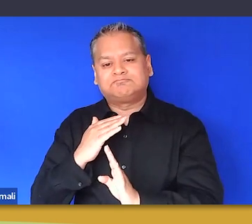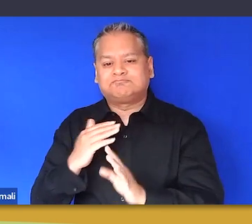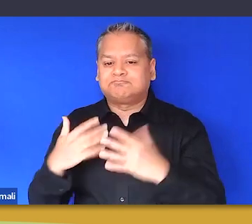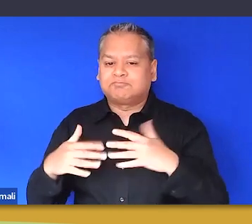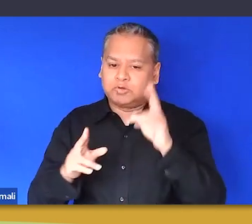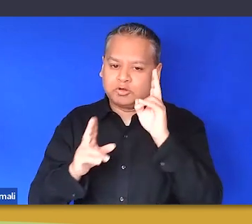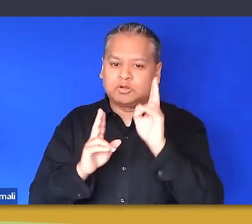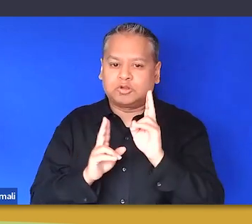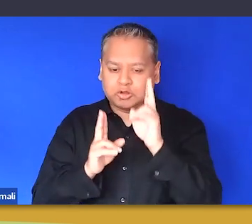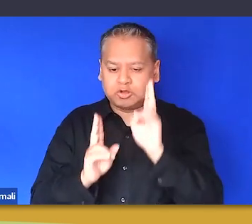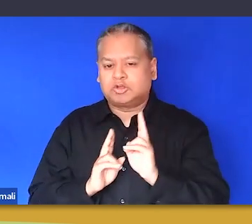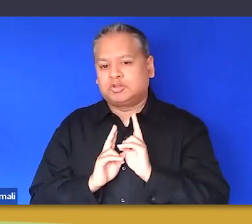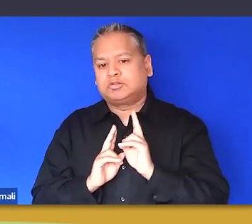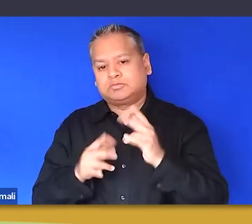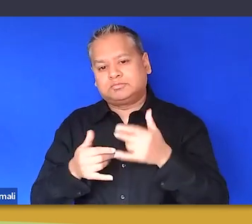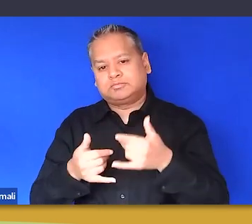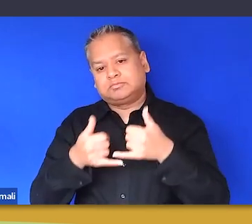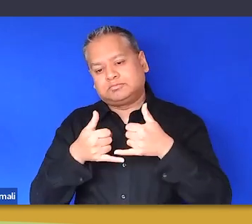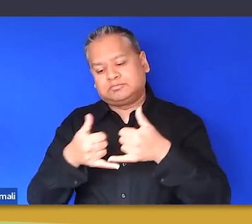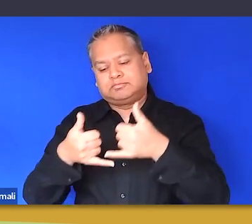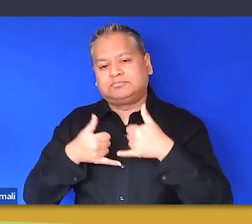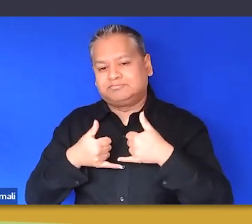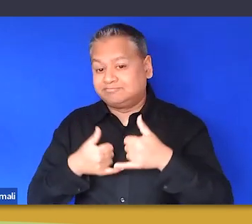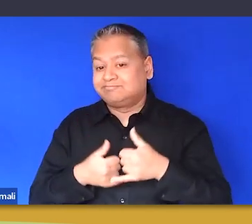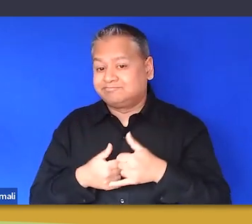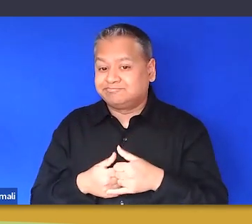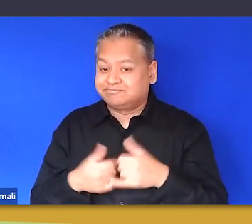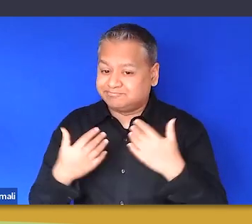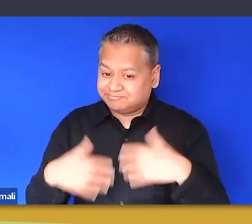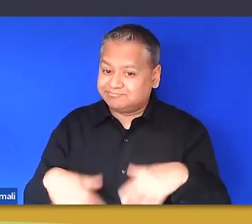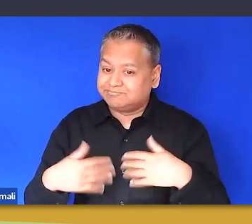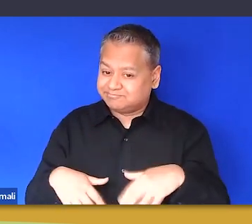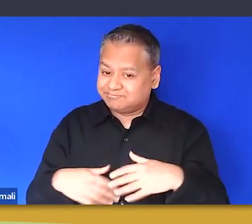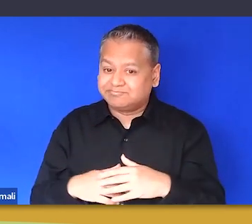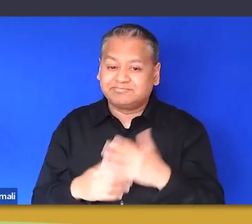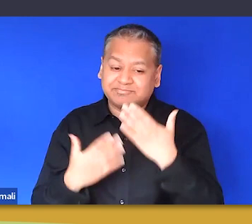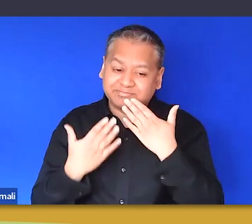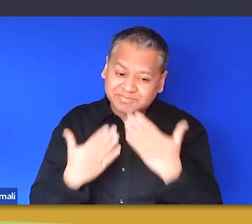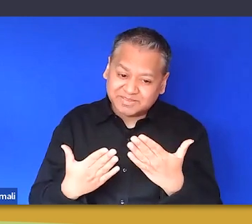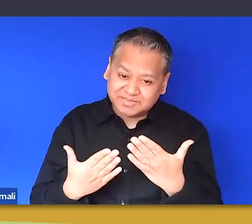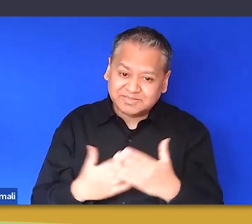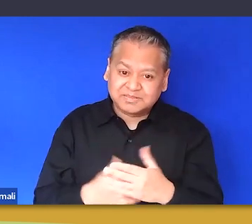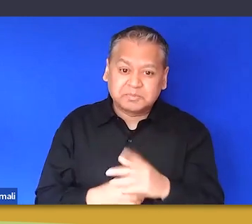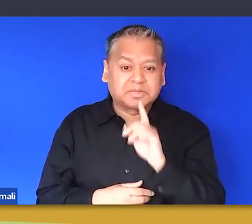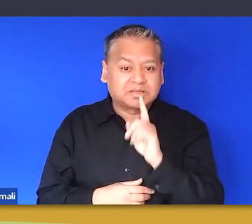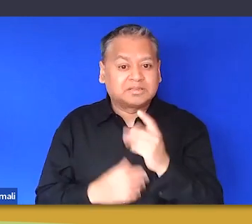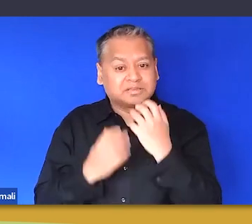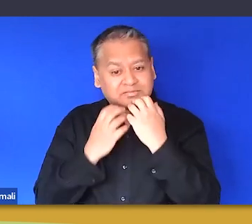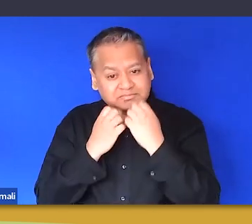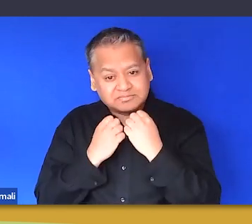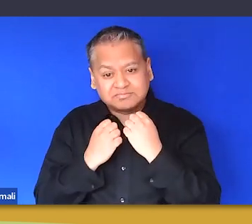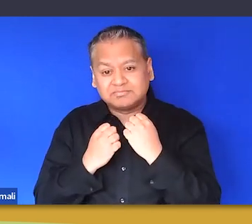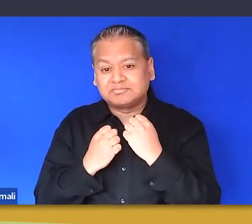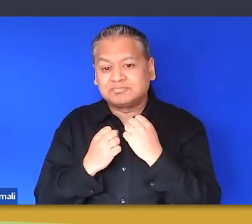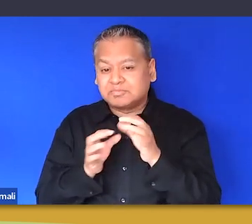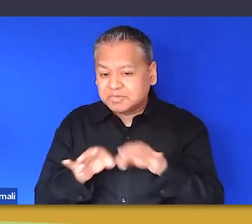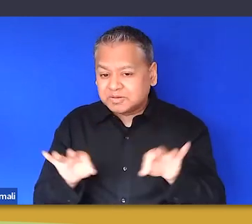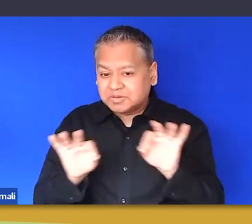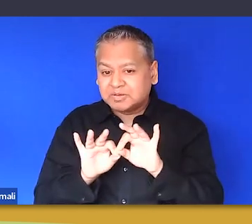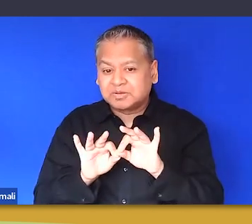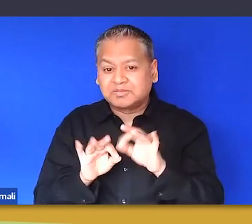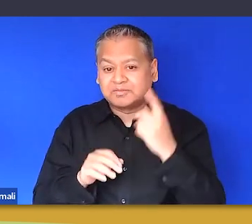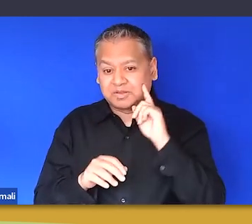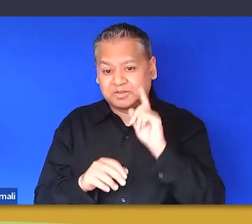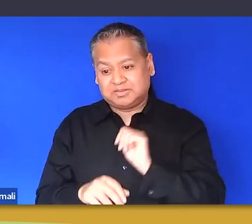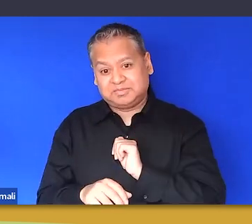Multiculturalism and Anti-Racism Award. It means so much, not just to myself, but also the